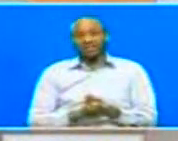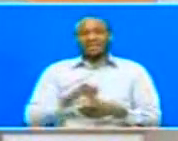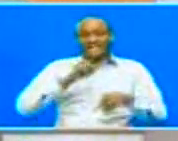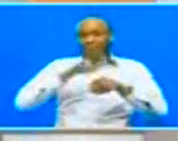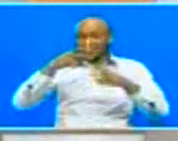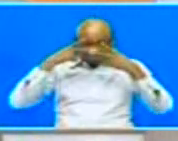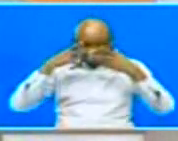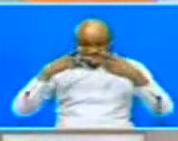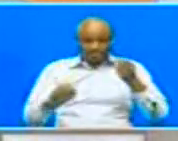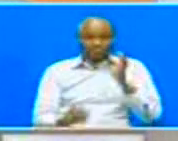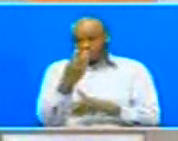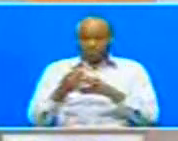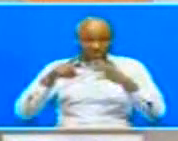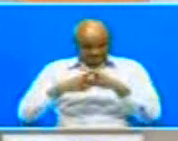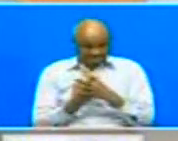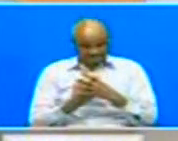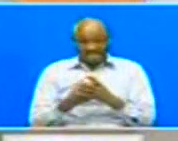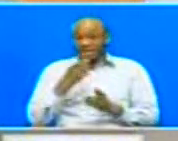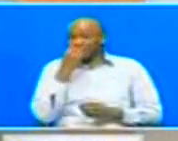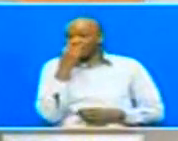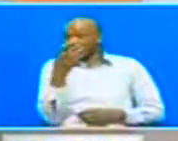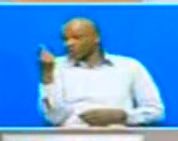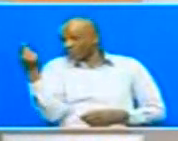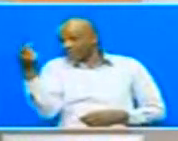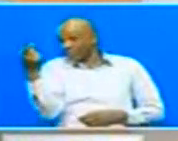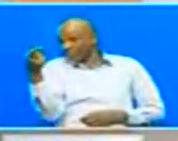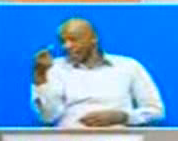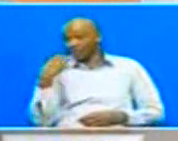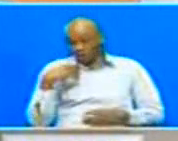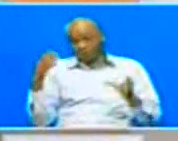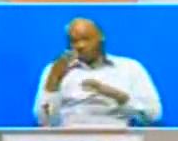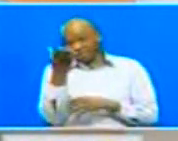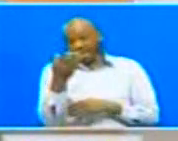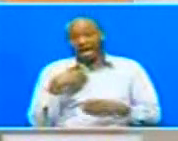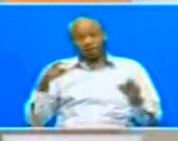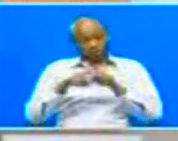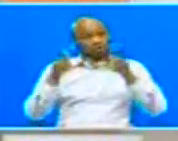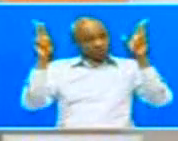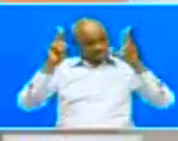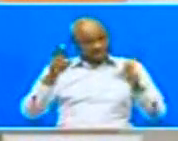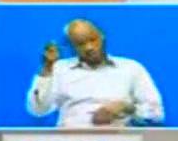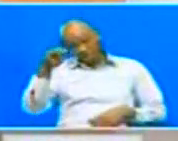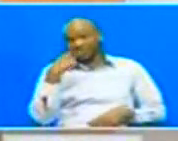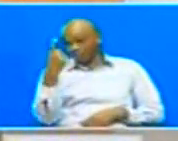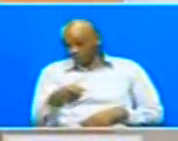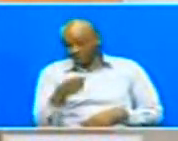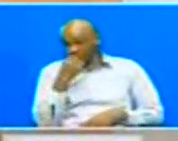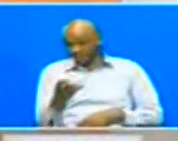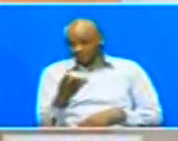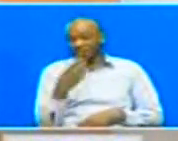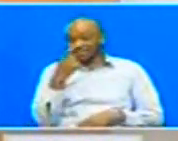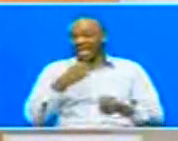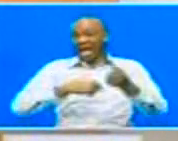genesis, and the intelligence that has been coming out of our intelligence community and even the international intelligence community about